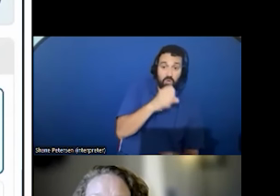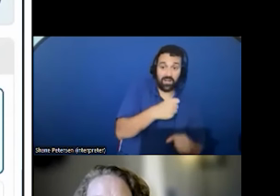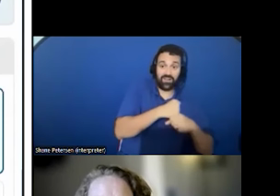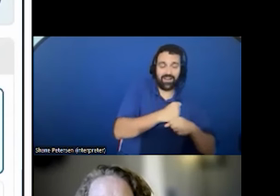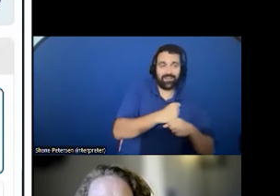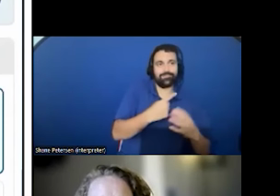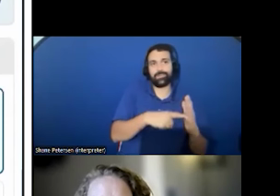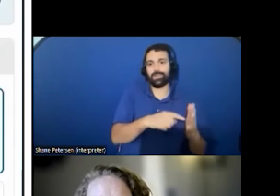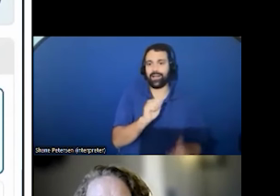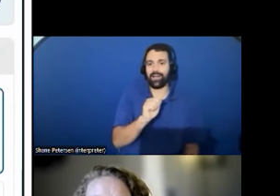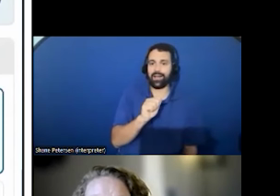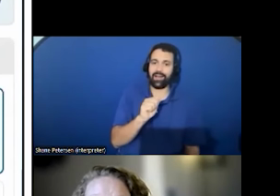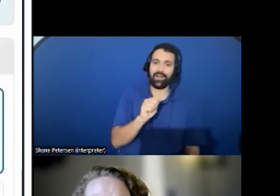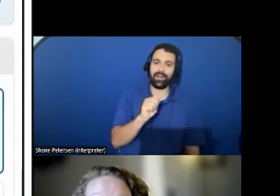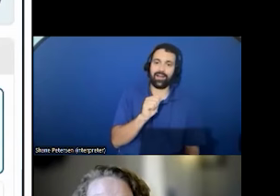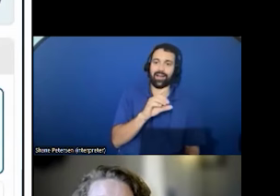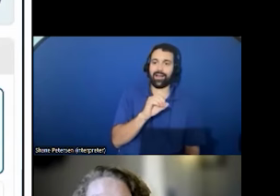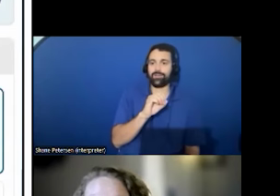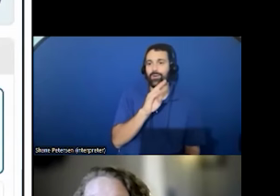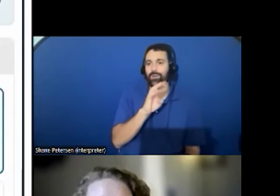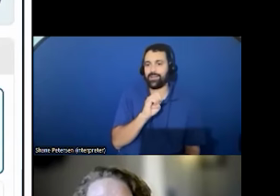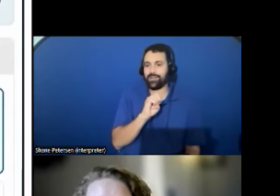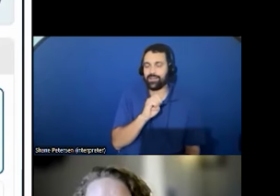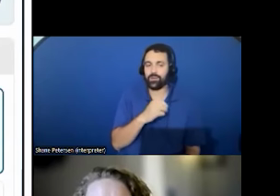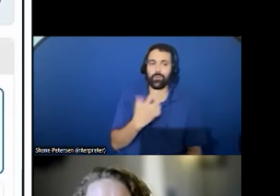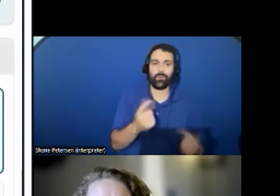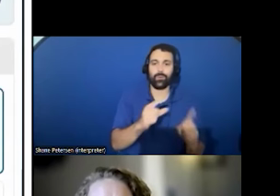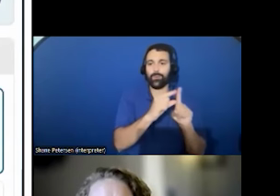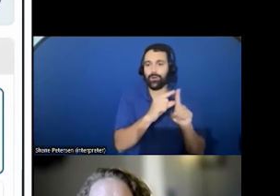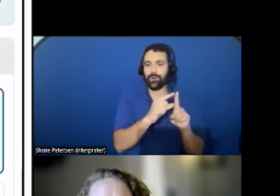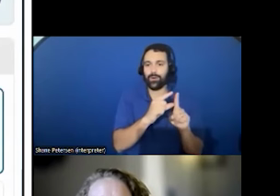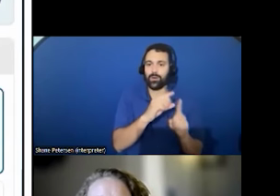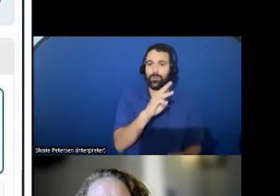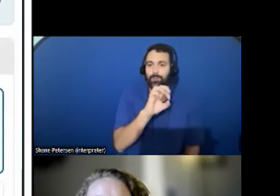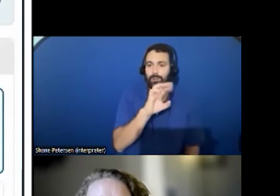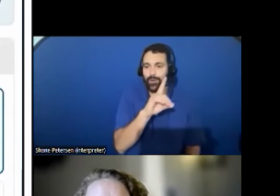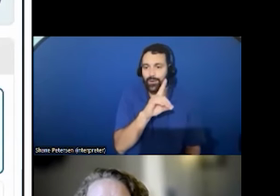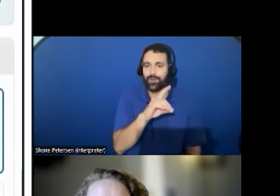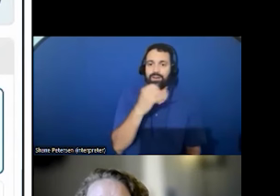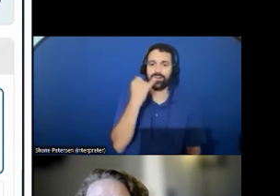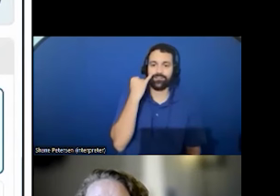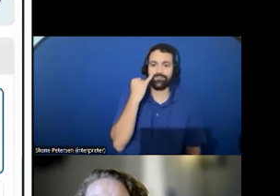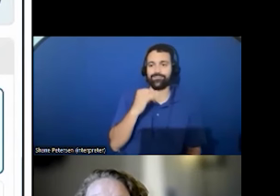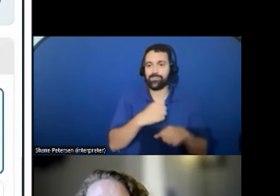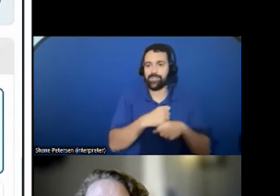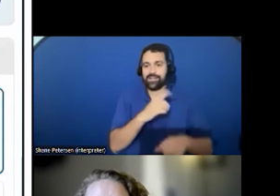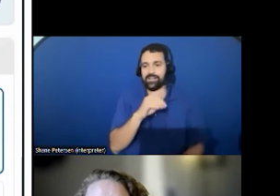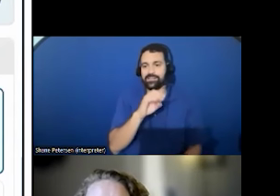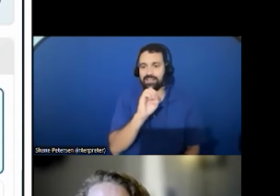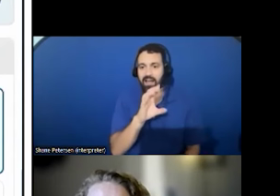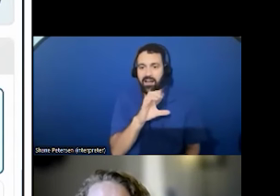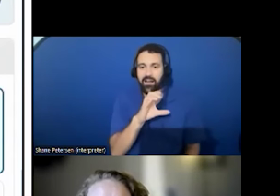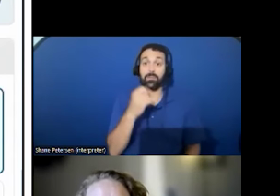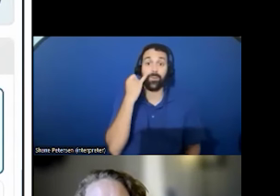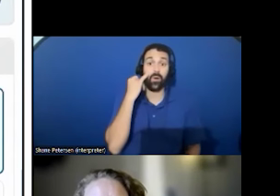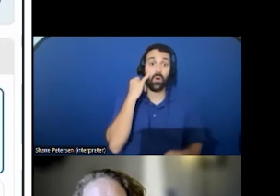Acrobat or Word if you made a document. So if you're missing headings, often that is something that you have to go back